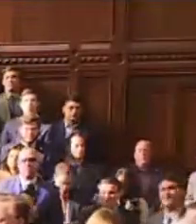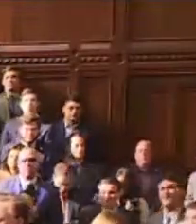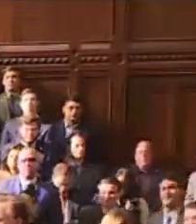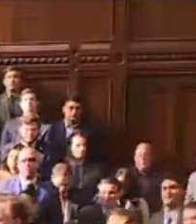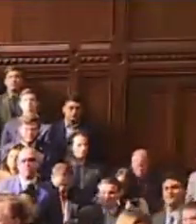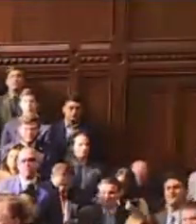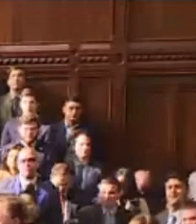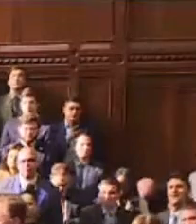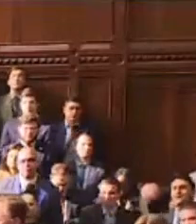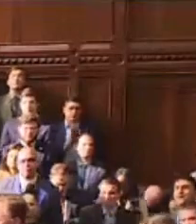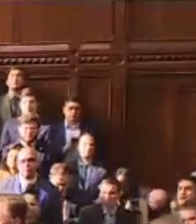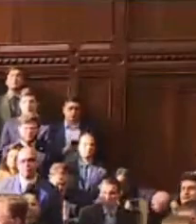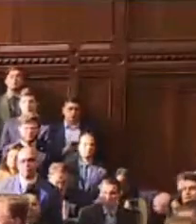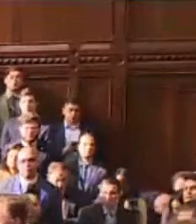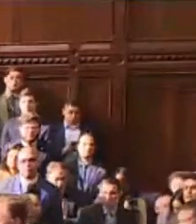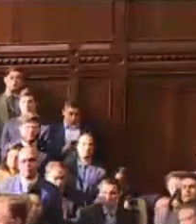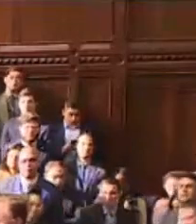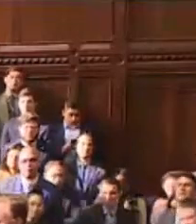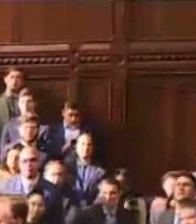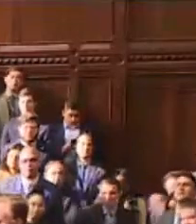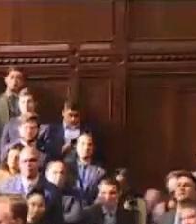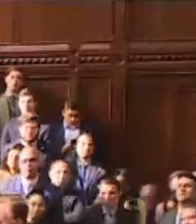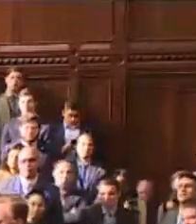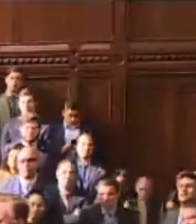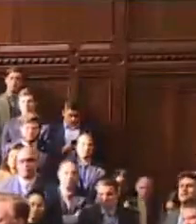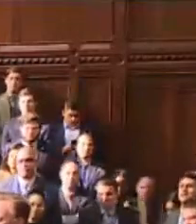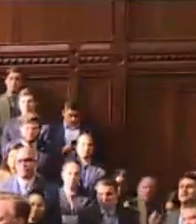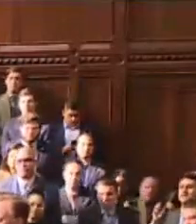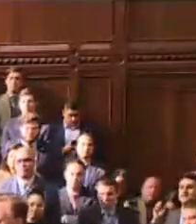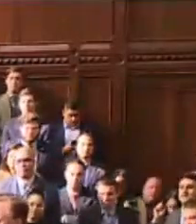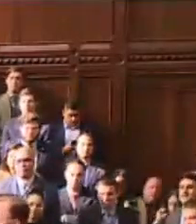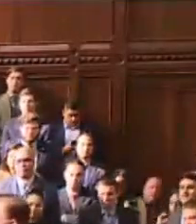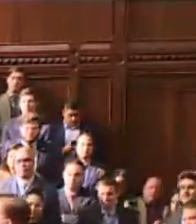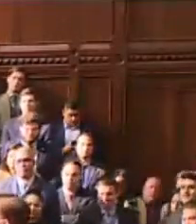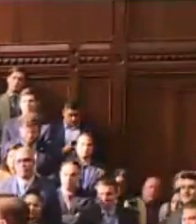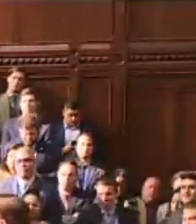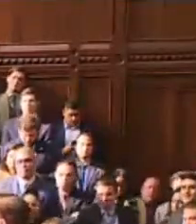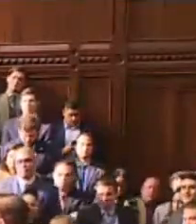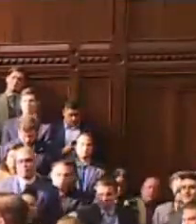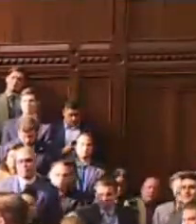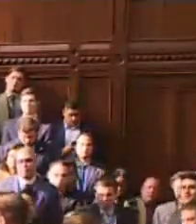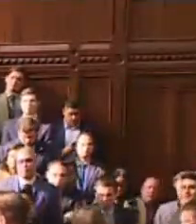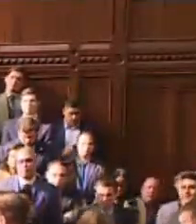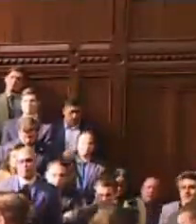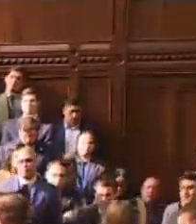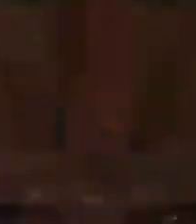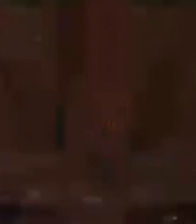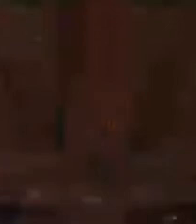Mr. Speaker. Senator Kelly. Representative Candelora.